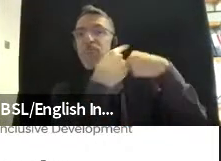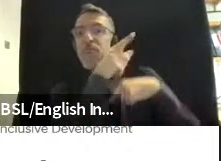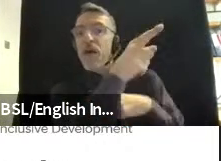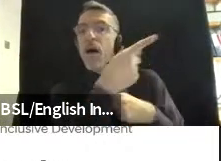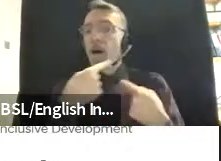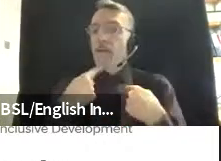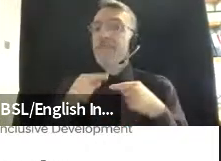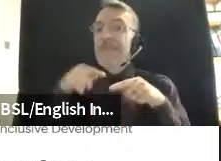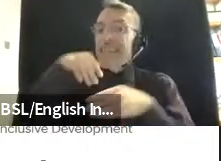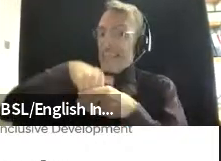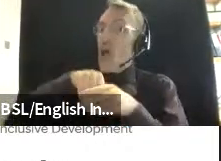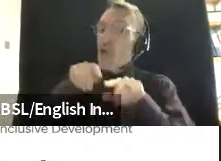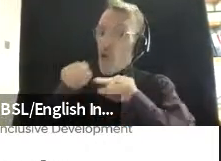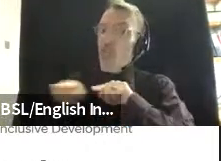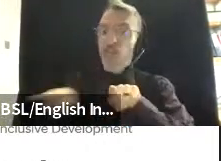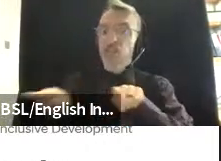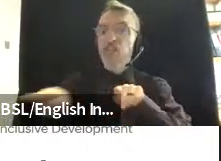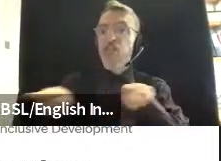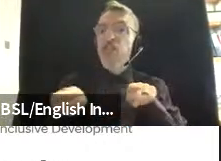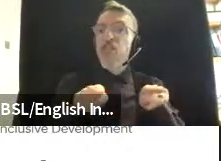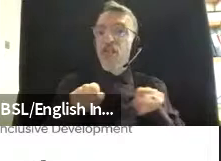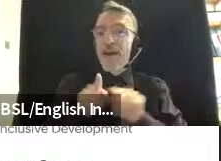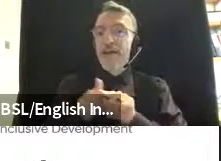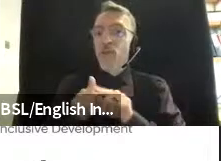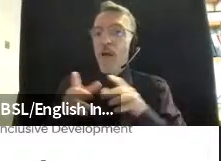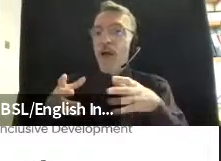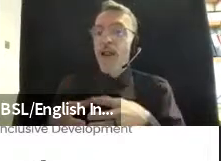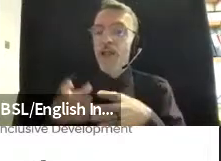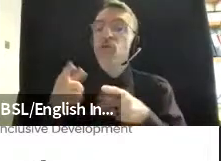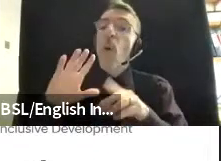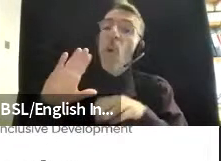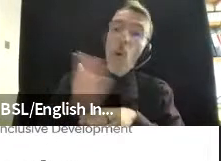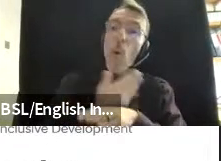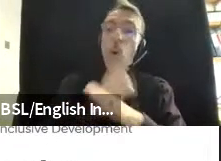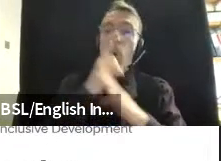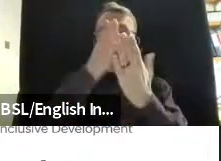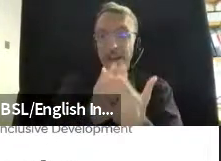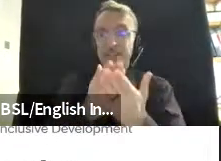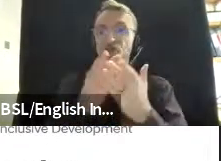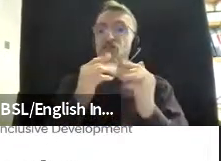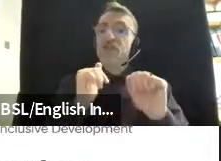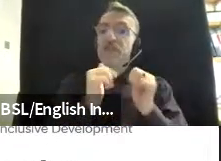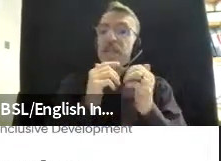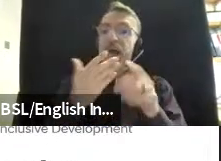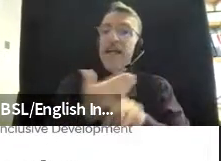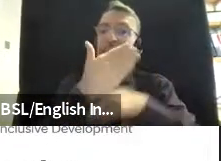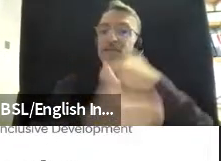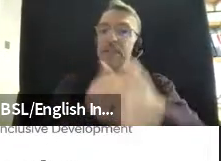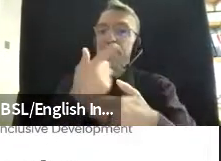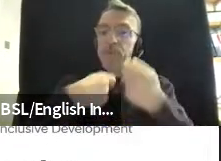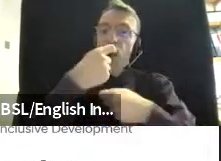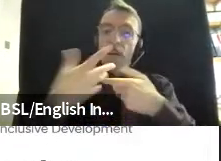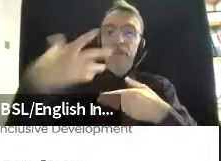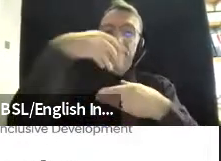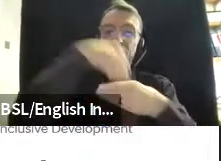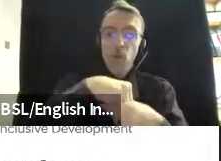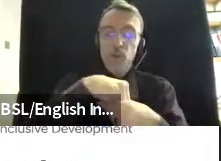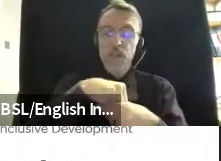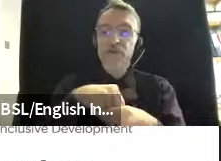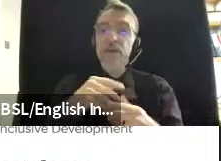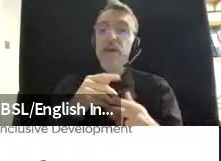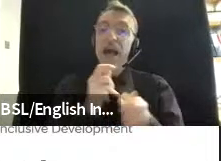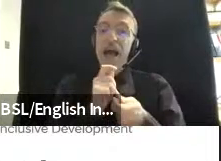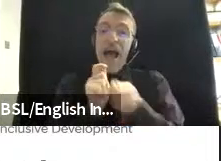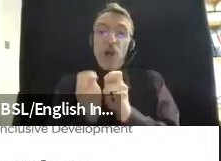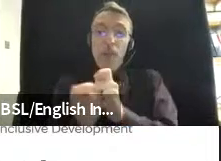And action is needed to ensure that all religious activities become inclusive. Reasonable accommodation must